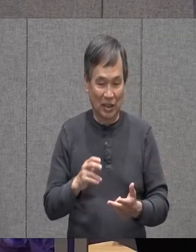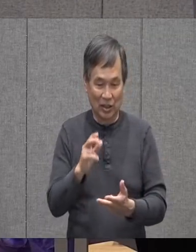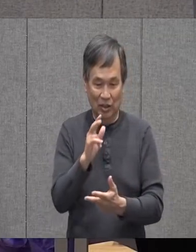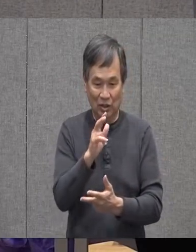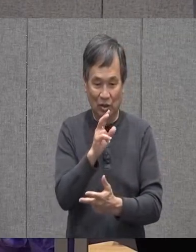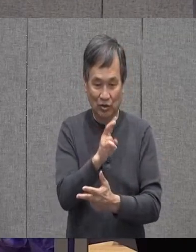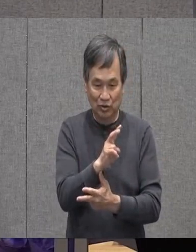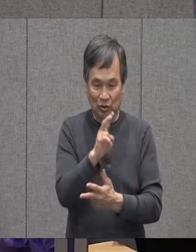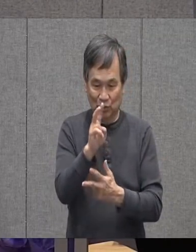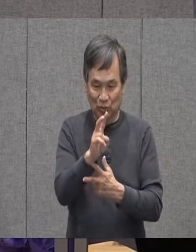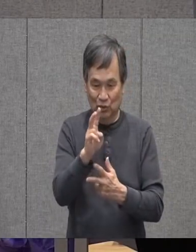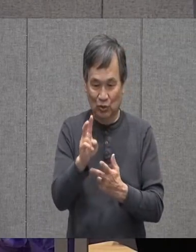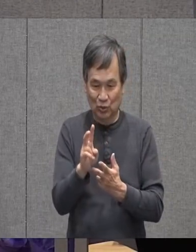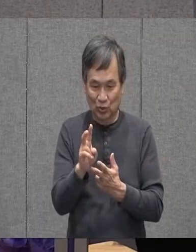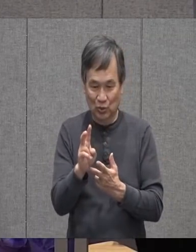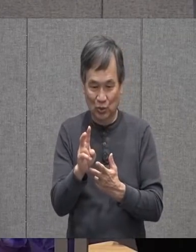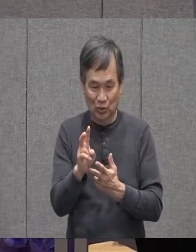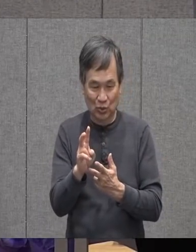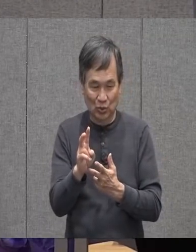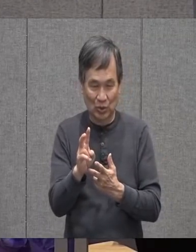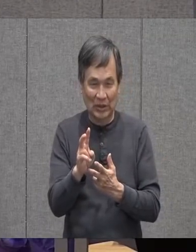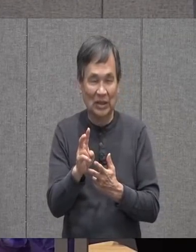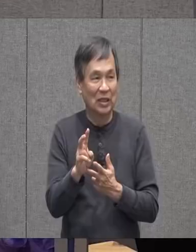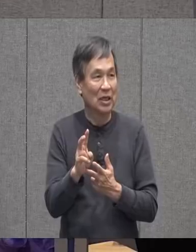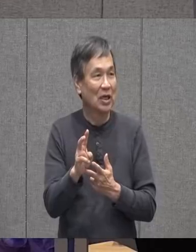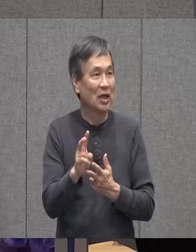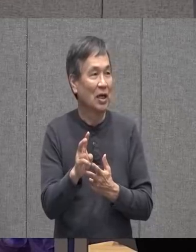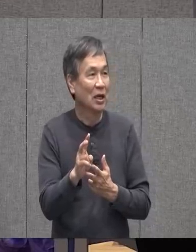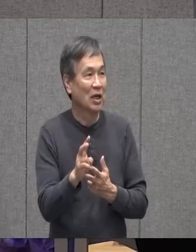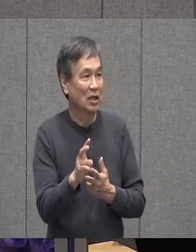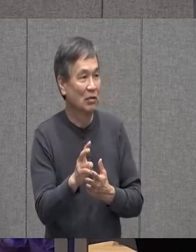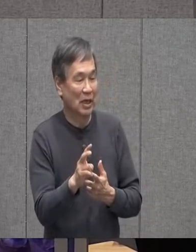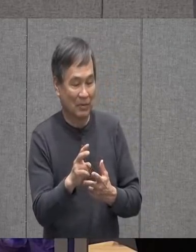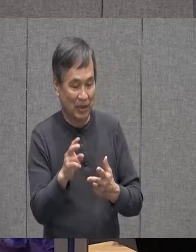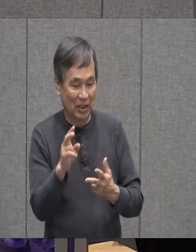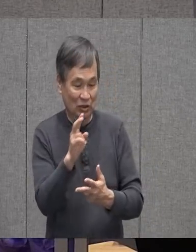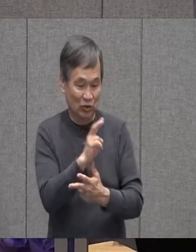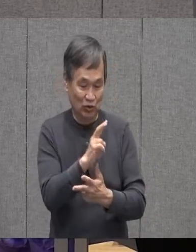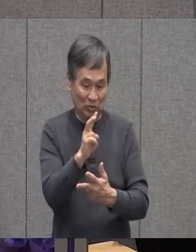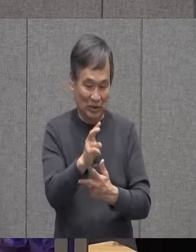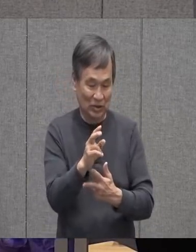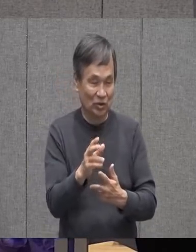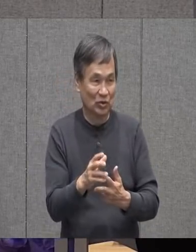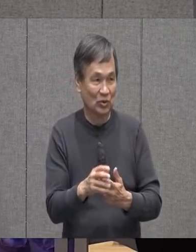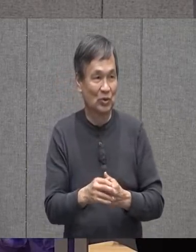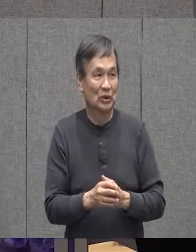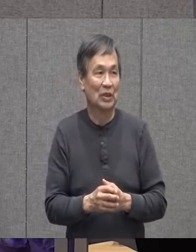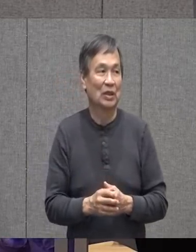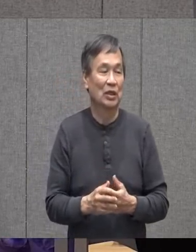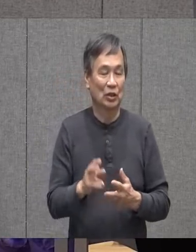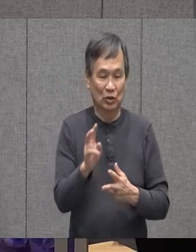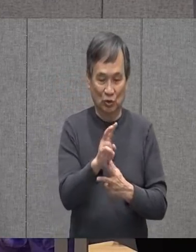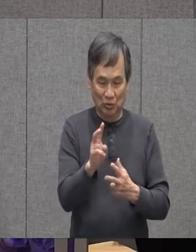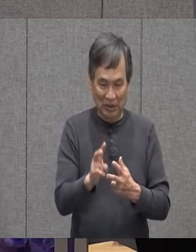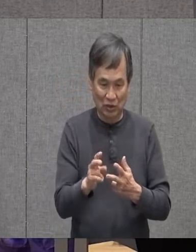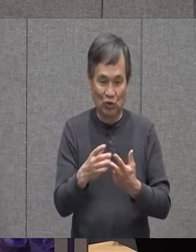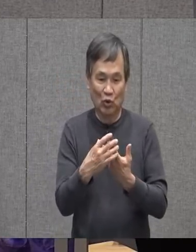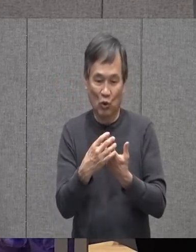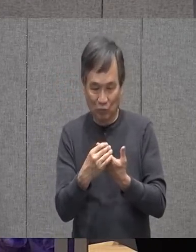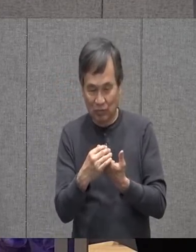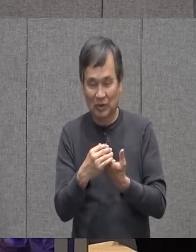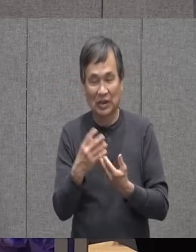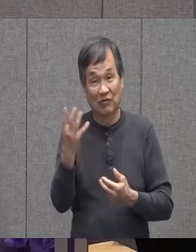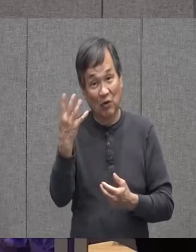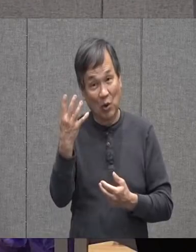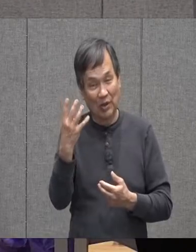2s. Okay, so I can definitely make a 4, right? By using my doubles and putting together 2